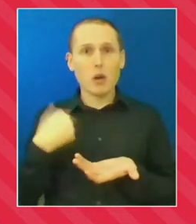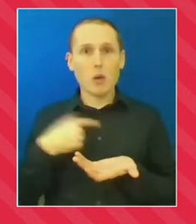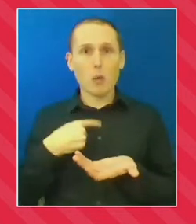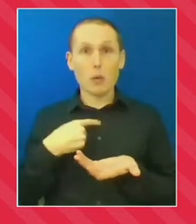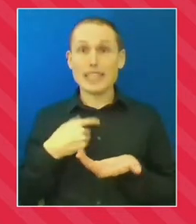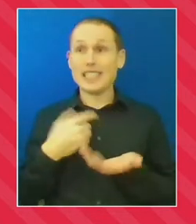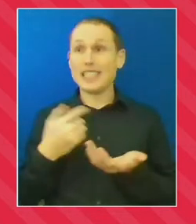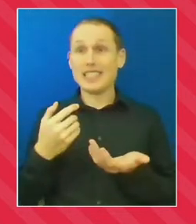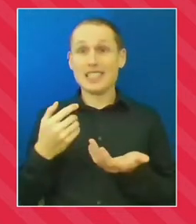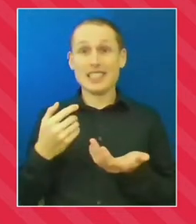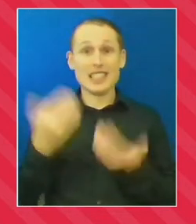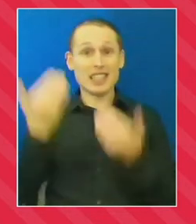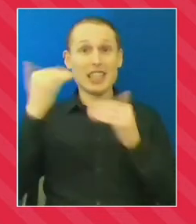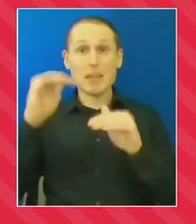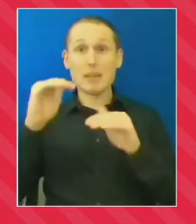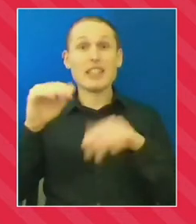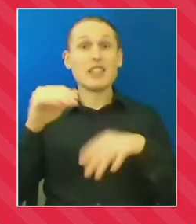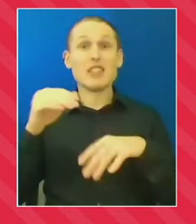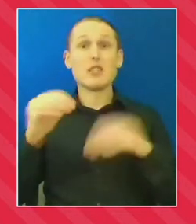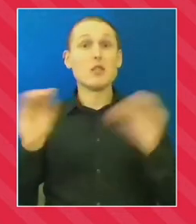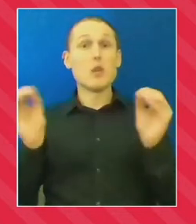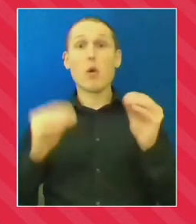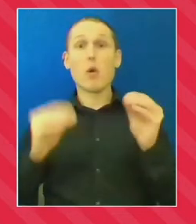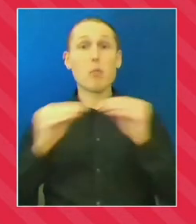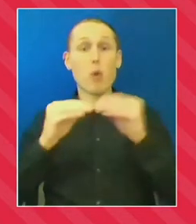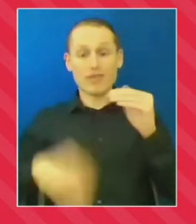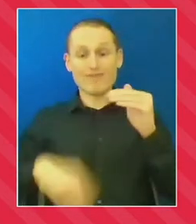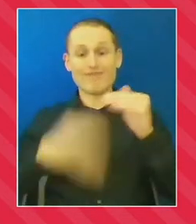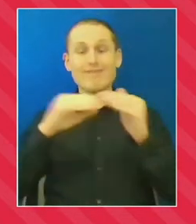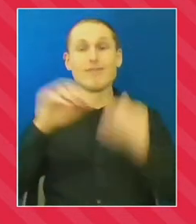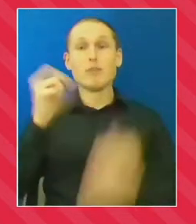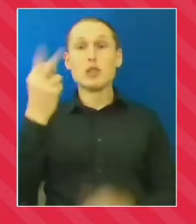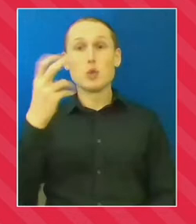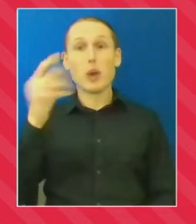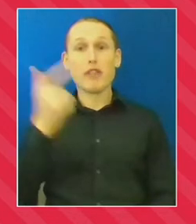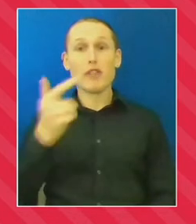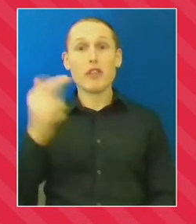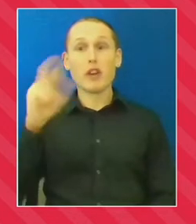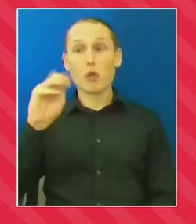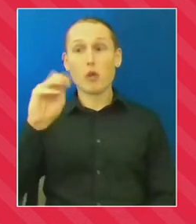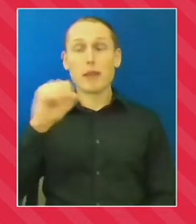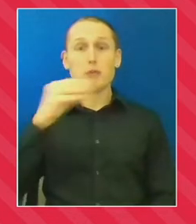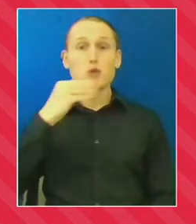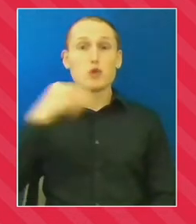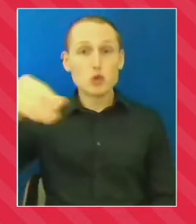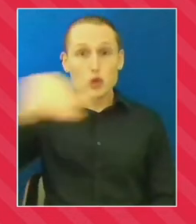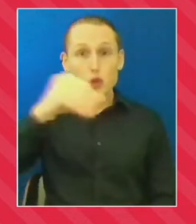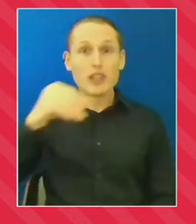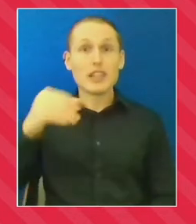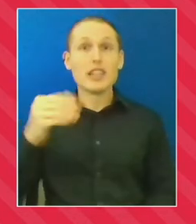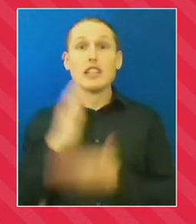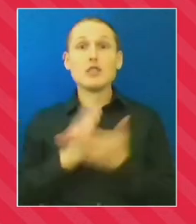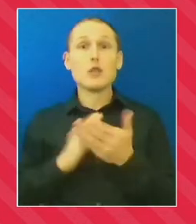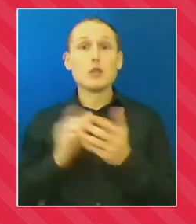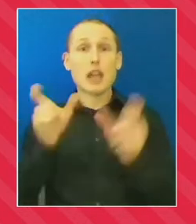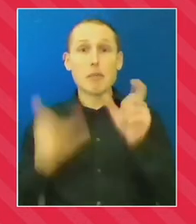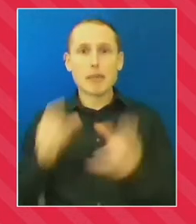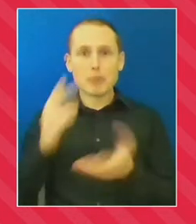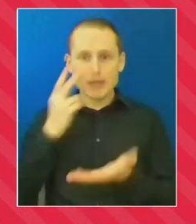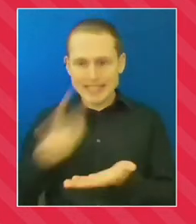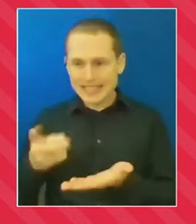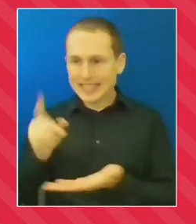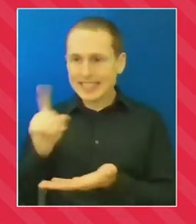to not distribute it. It has too much sugar. So when people see things like cereal come through the door and we're making a decision to not distribute